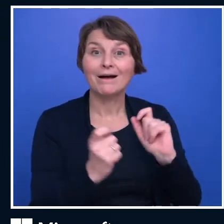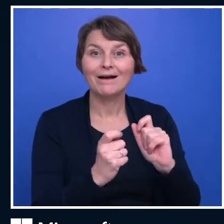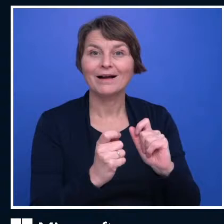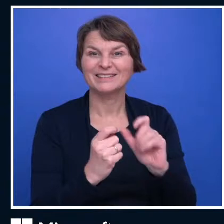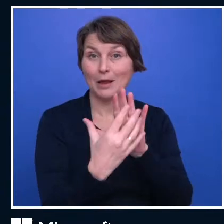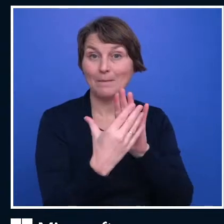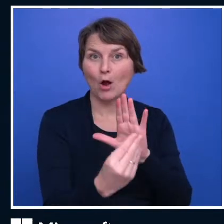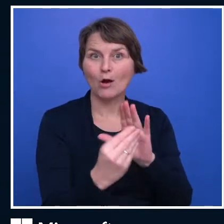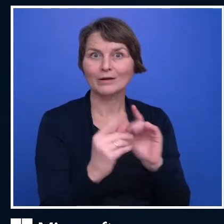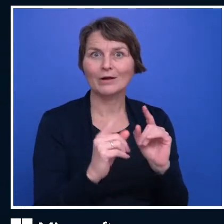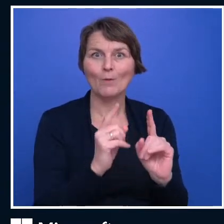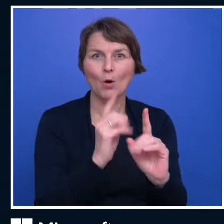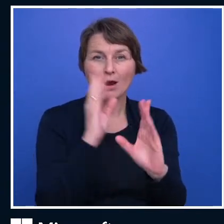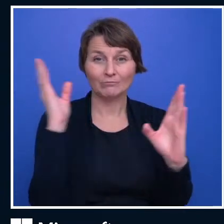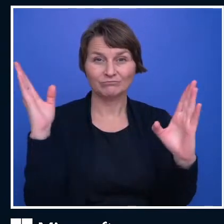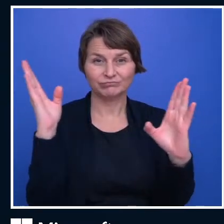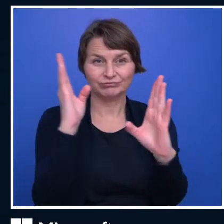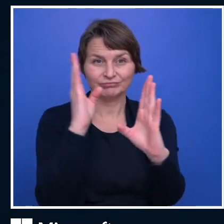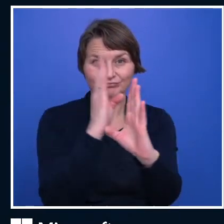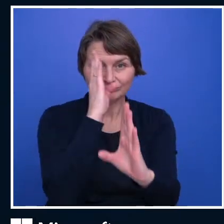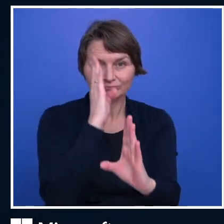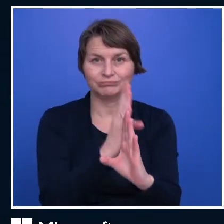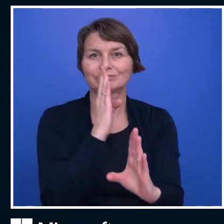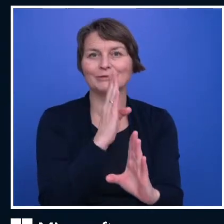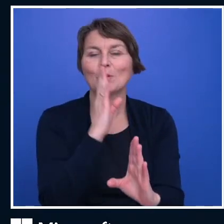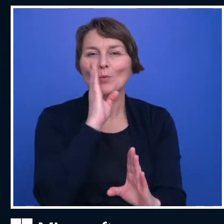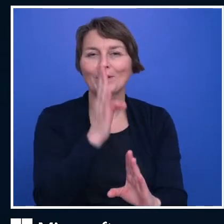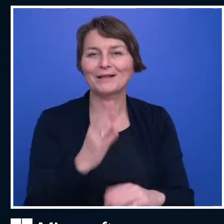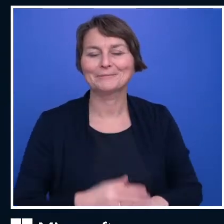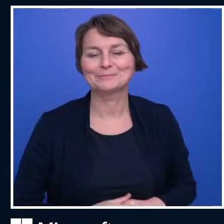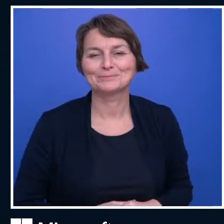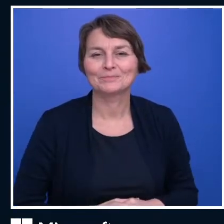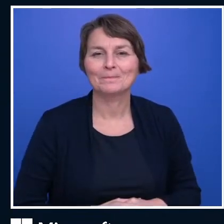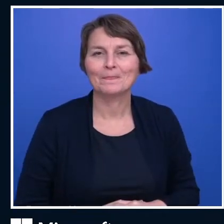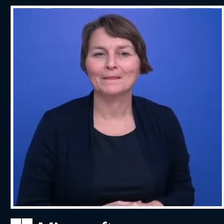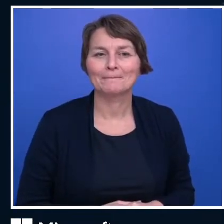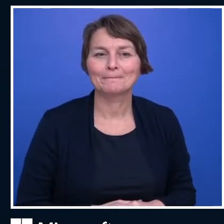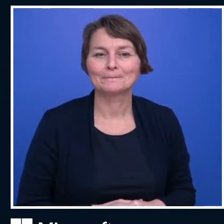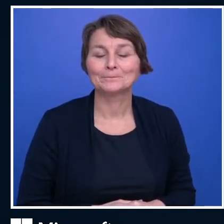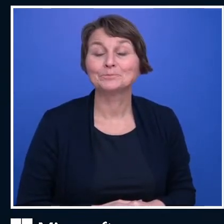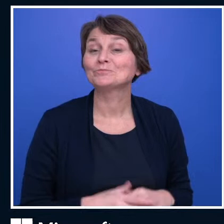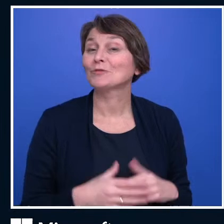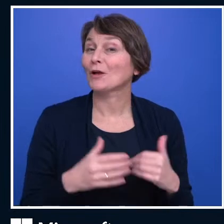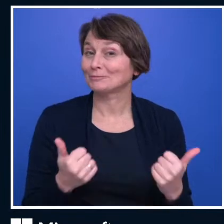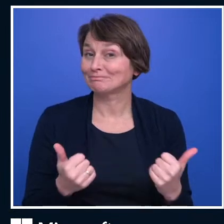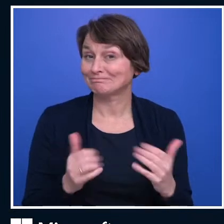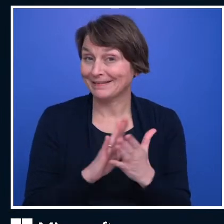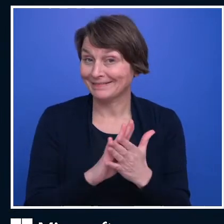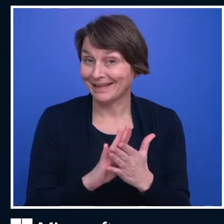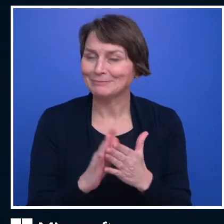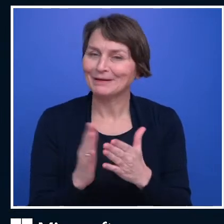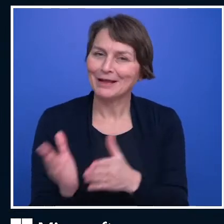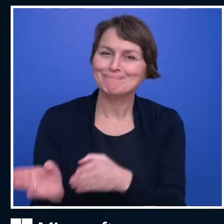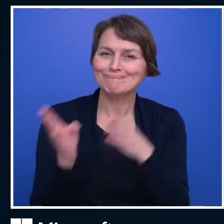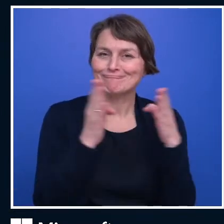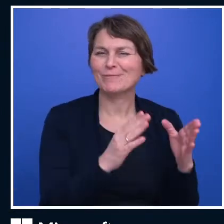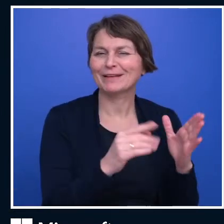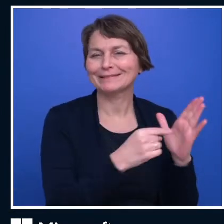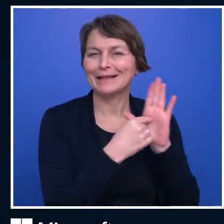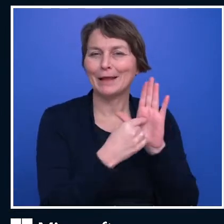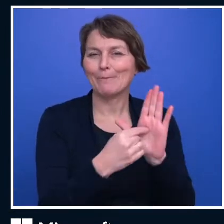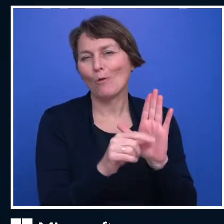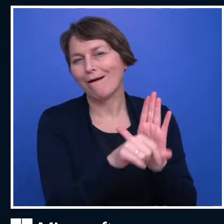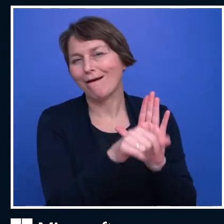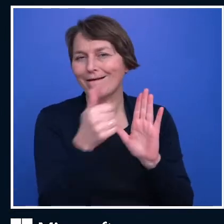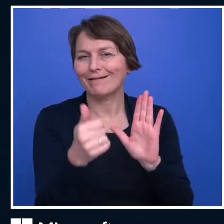we're representing. And so that was fun, but I think we have time for another demo. I wanted to give custom vision